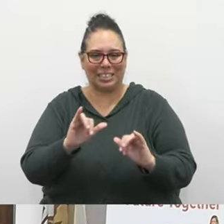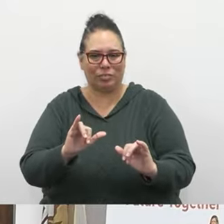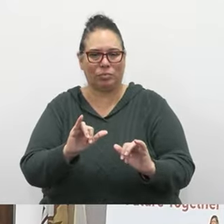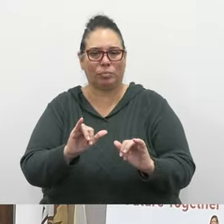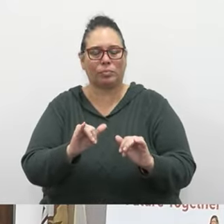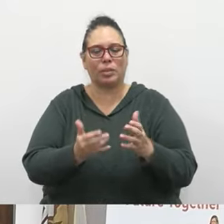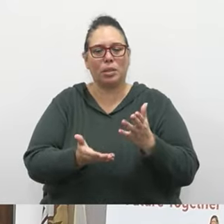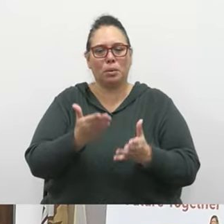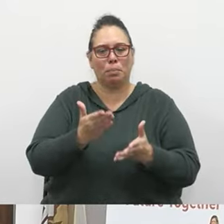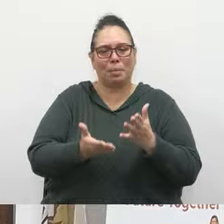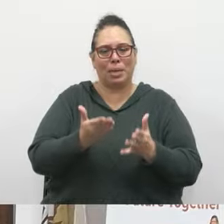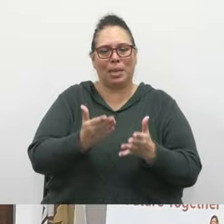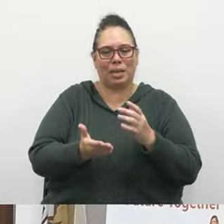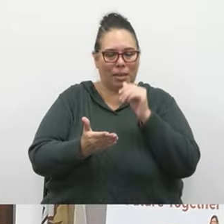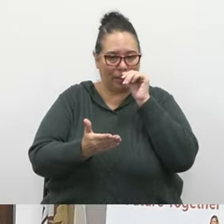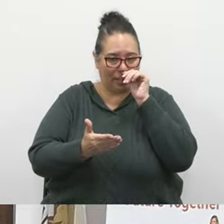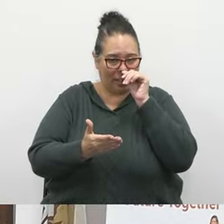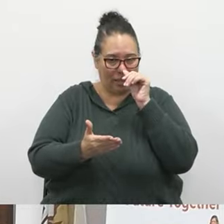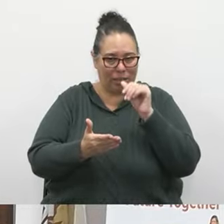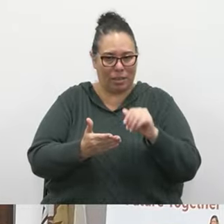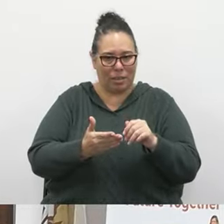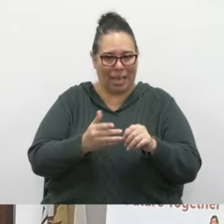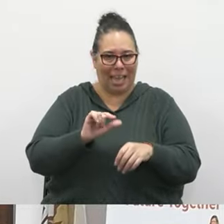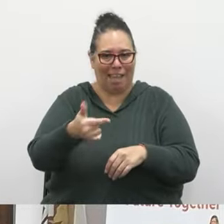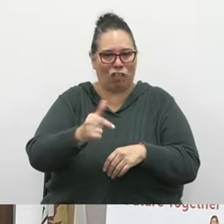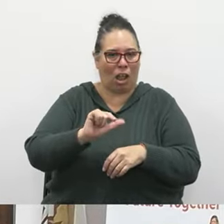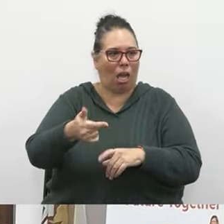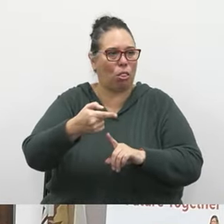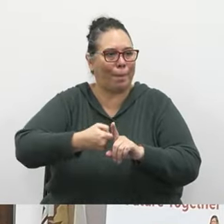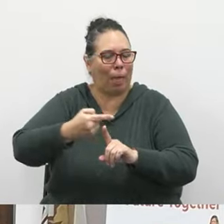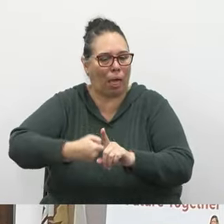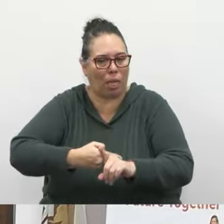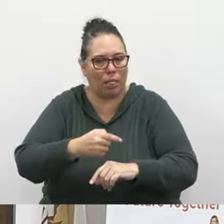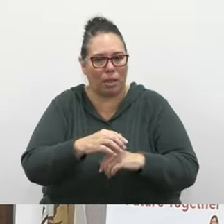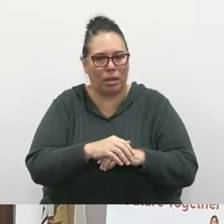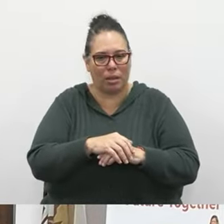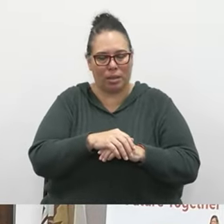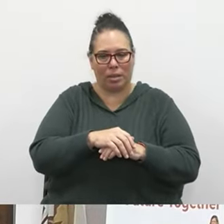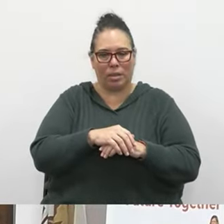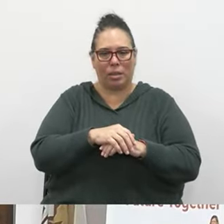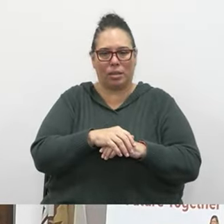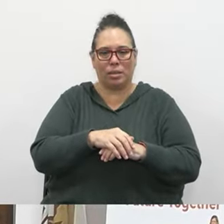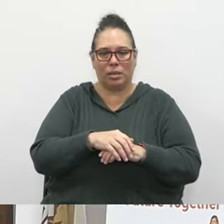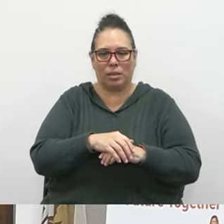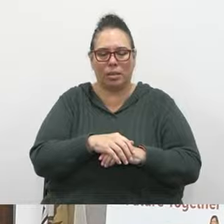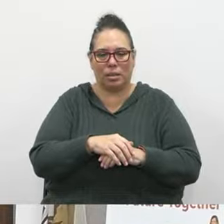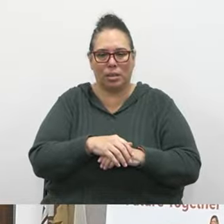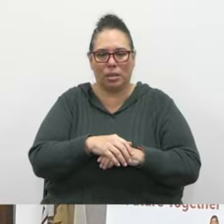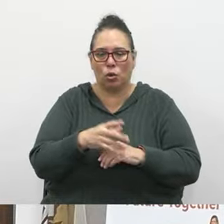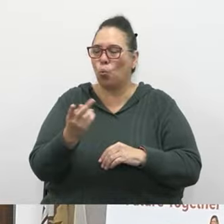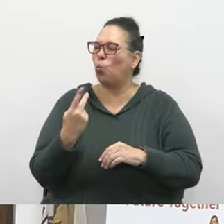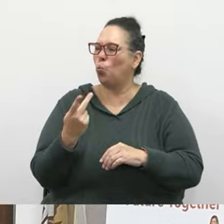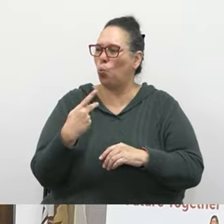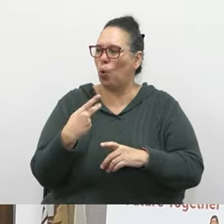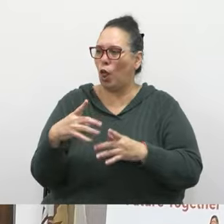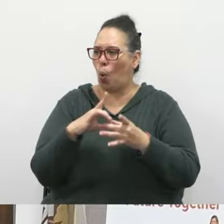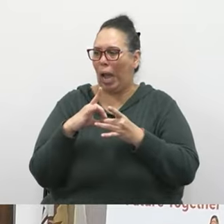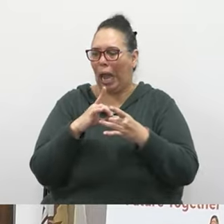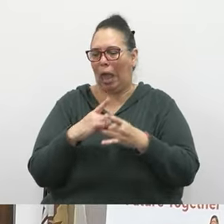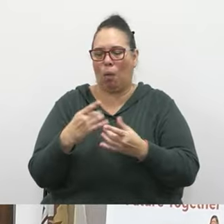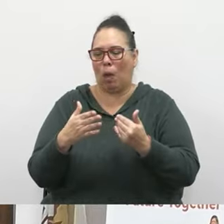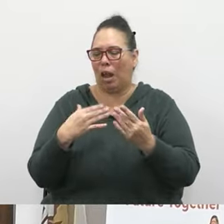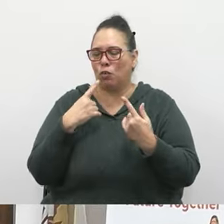like maybe an every other month or depending on your availability. We'll coordinate. We'll However coordinate. whatever works